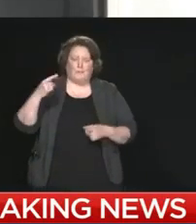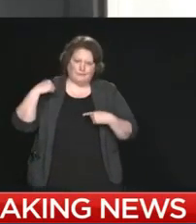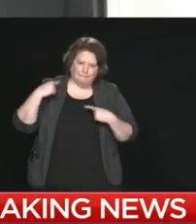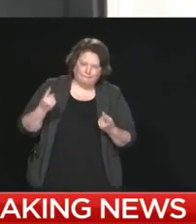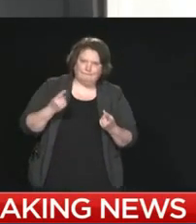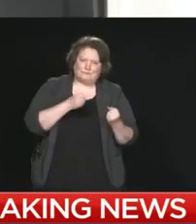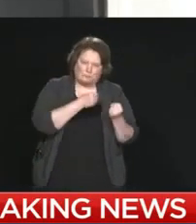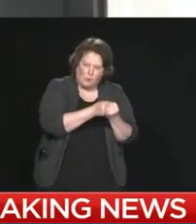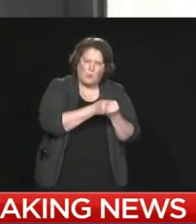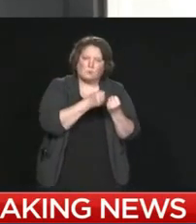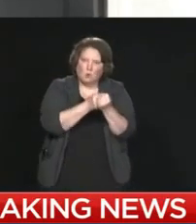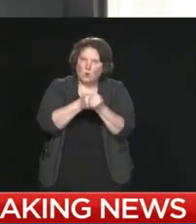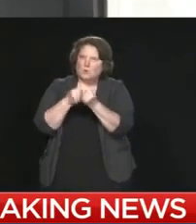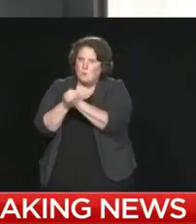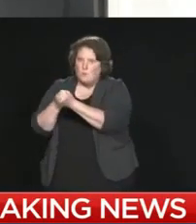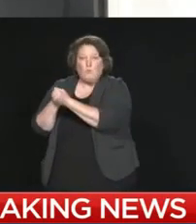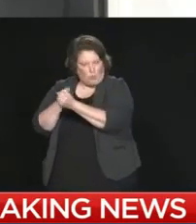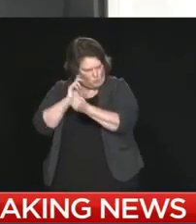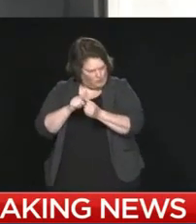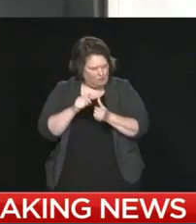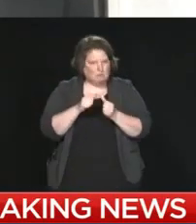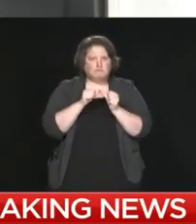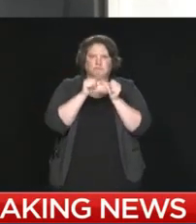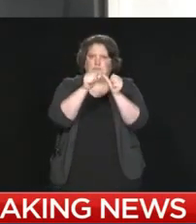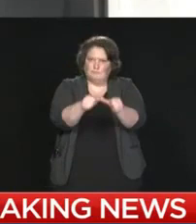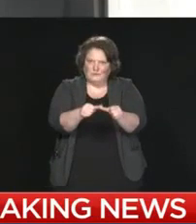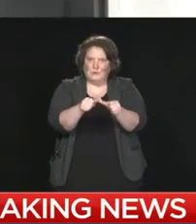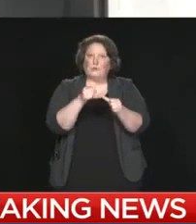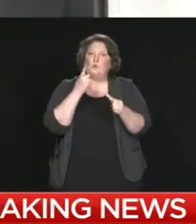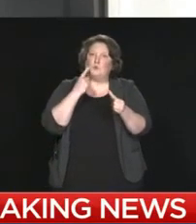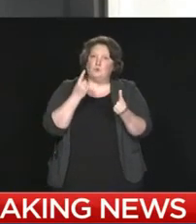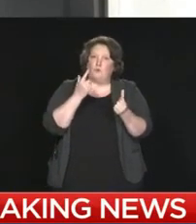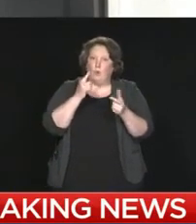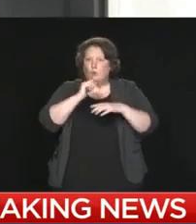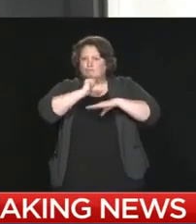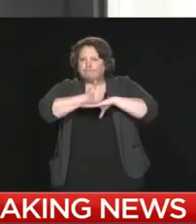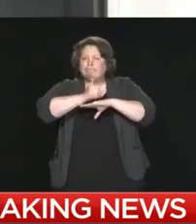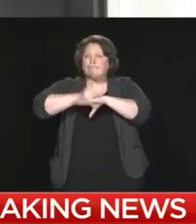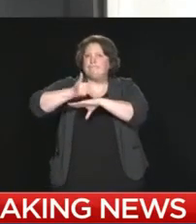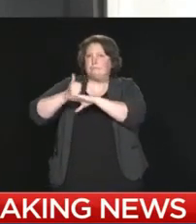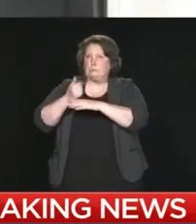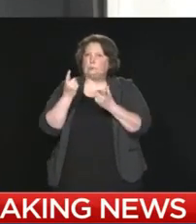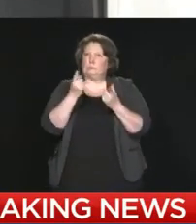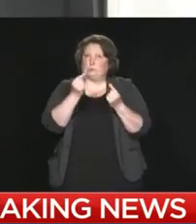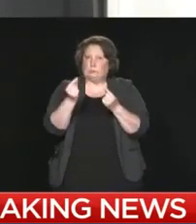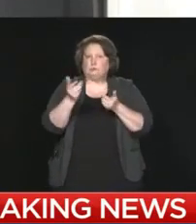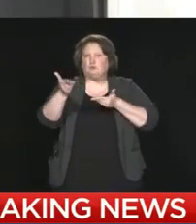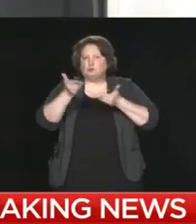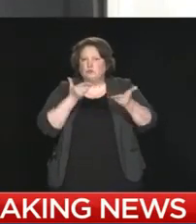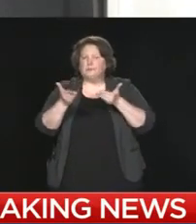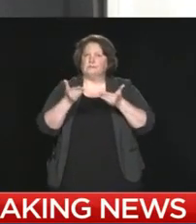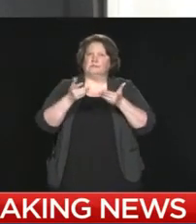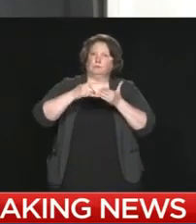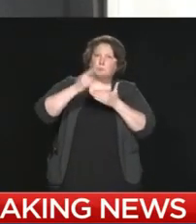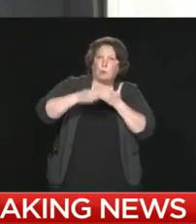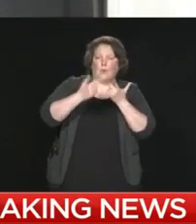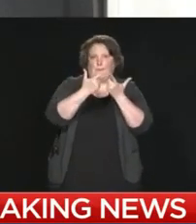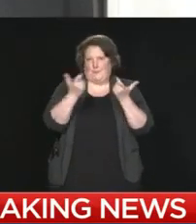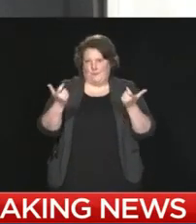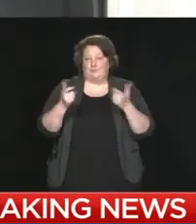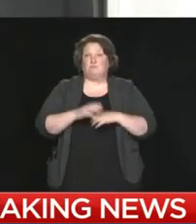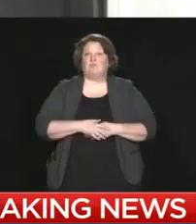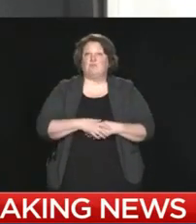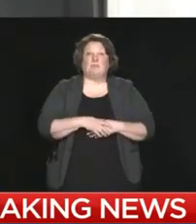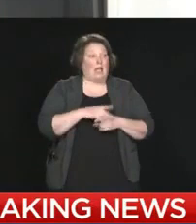every step of the way, and we will continue to propose measures to support them. On Saturday, we shared draft legislation